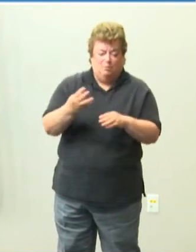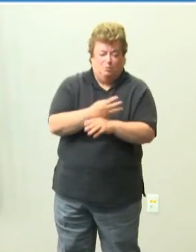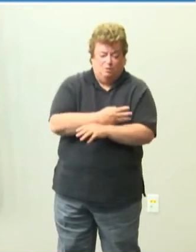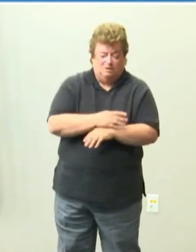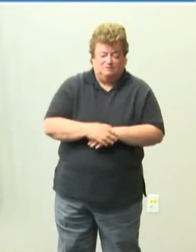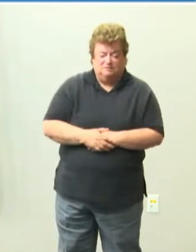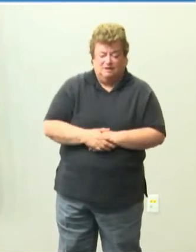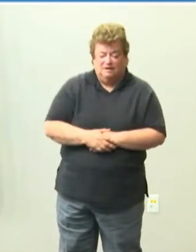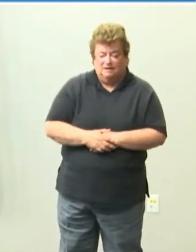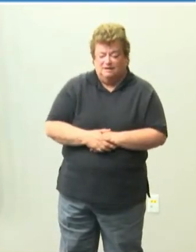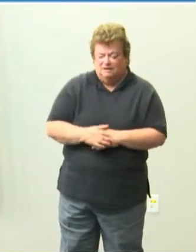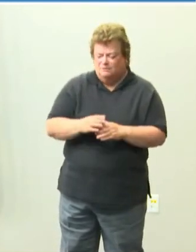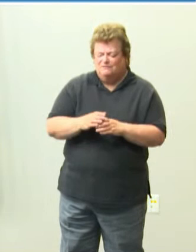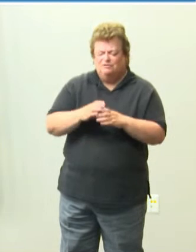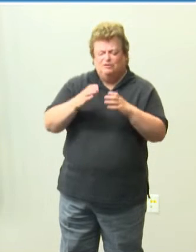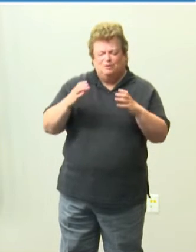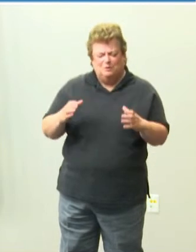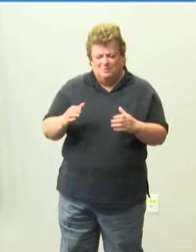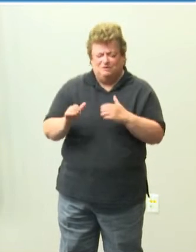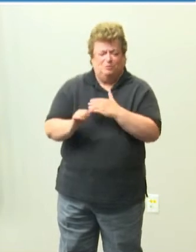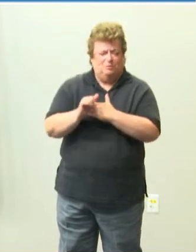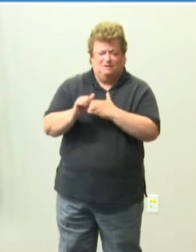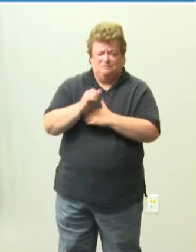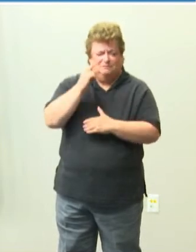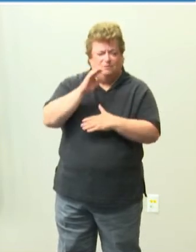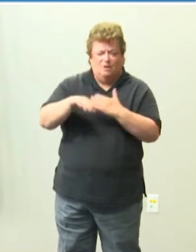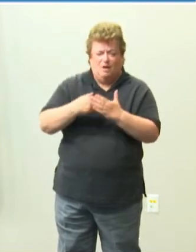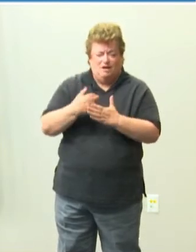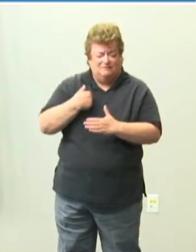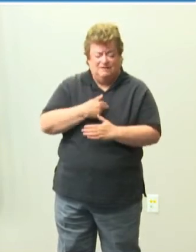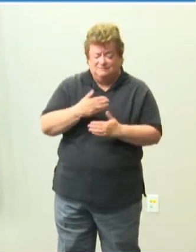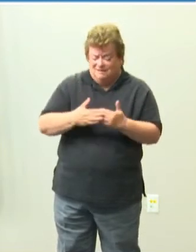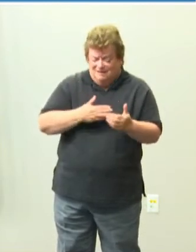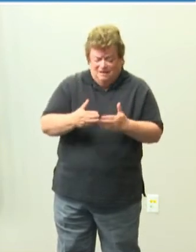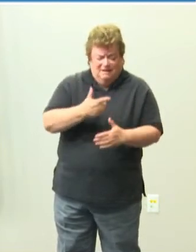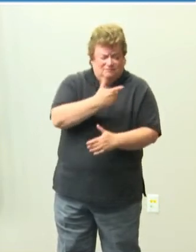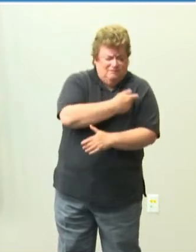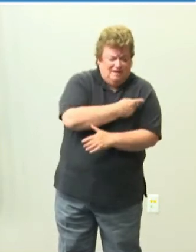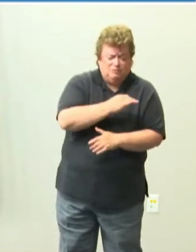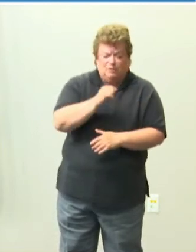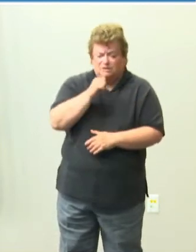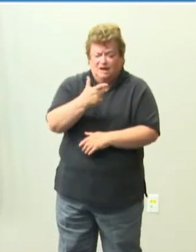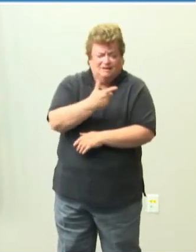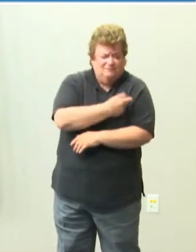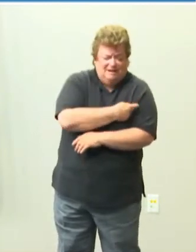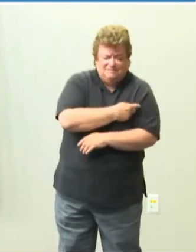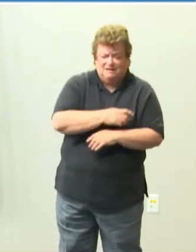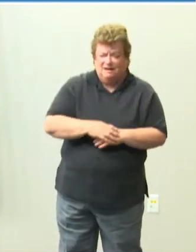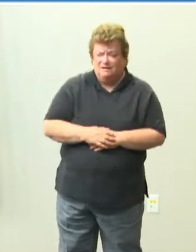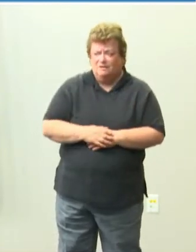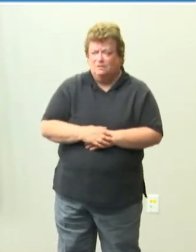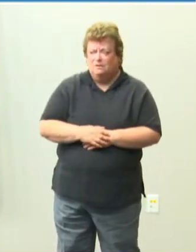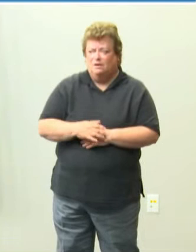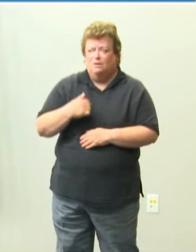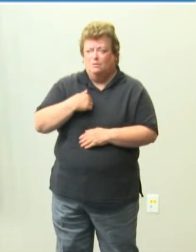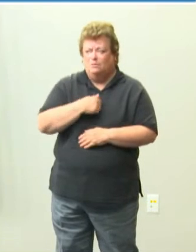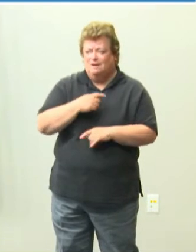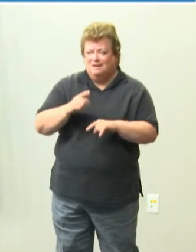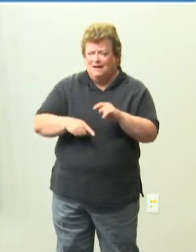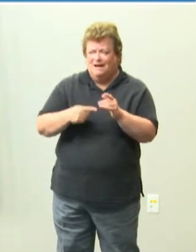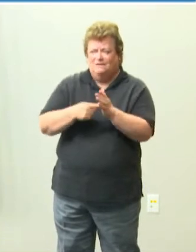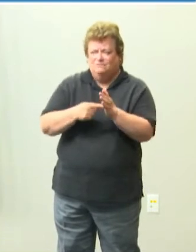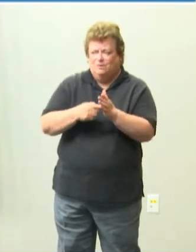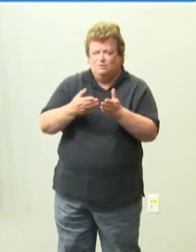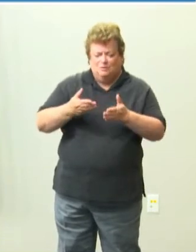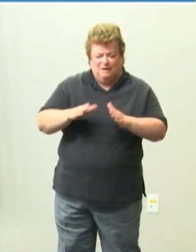is at stake for all of us, whether or not we are currently vaccinated. Too much is at stake to stand by and let this continue. We cannot afford to